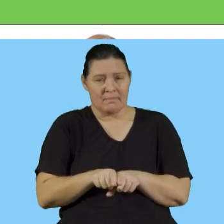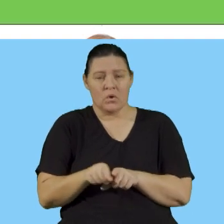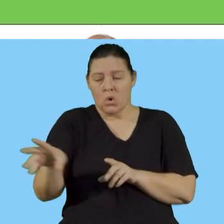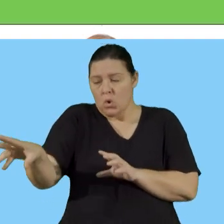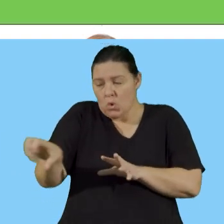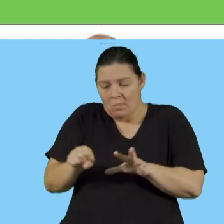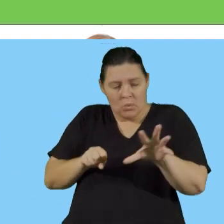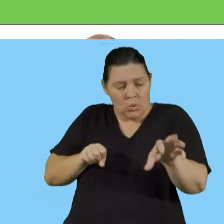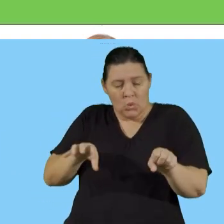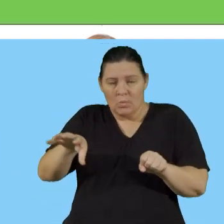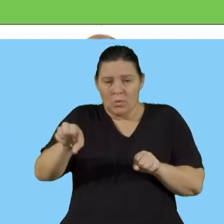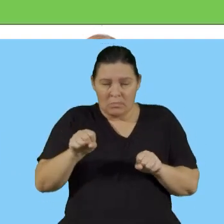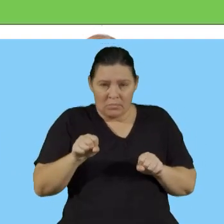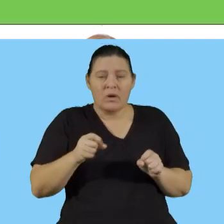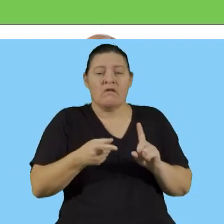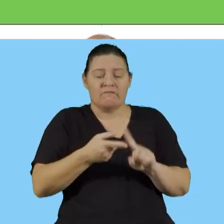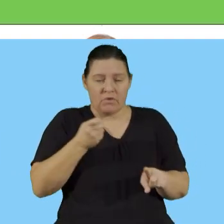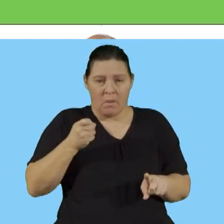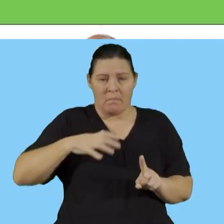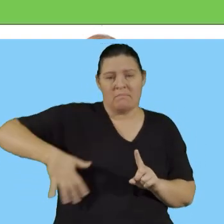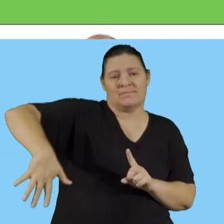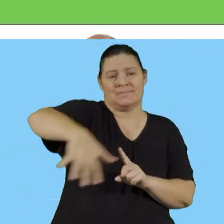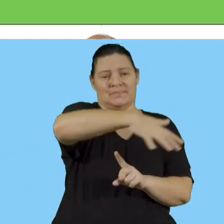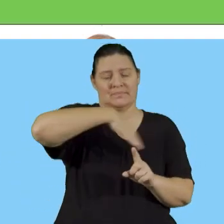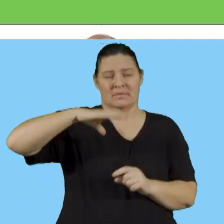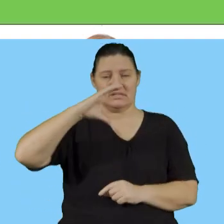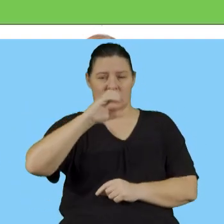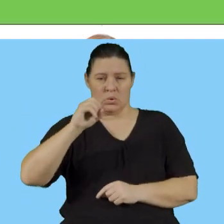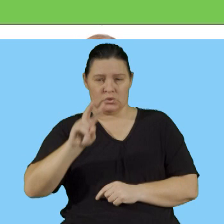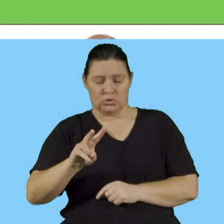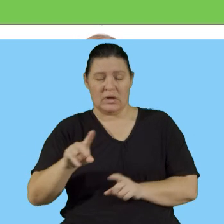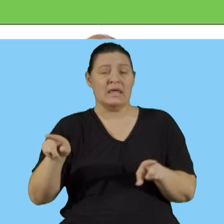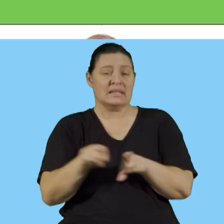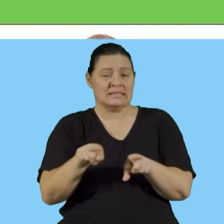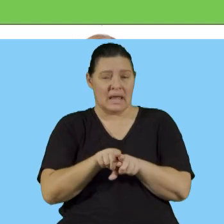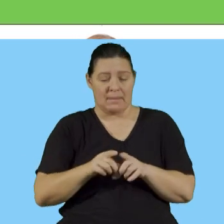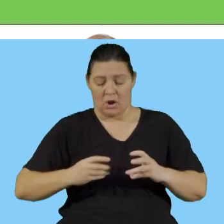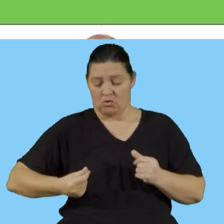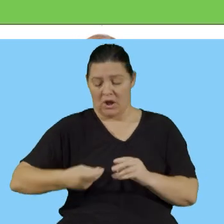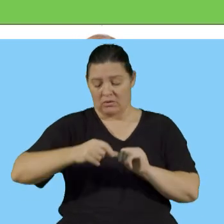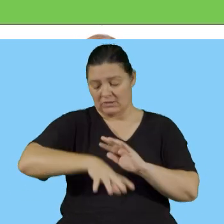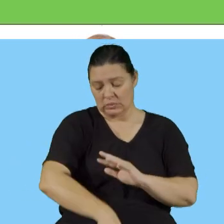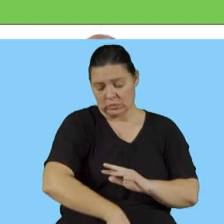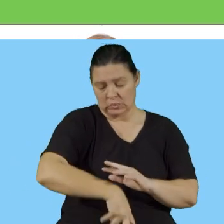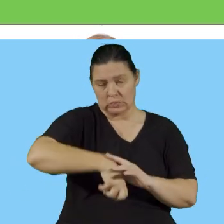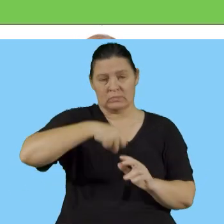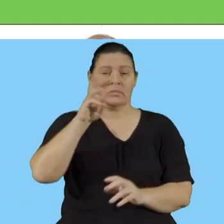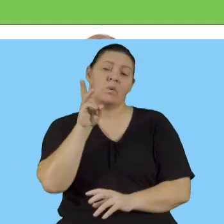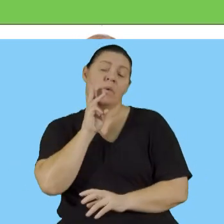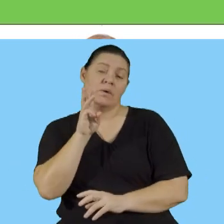carbon dioxide from the atmosphere and water from the soil